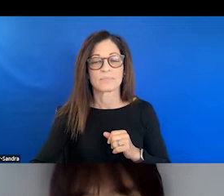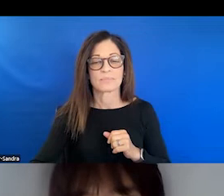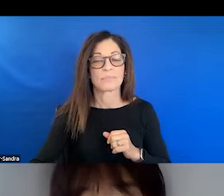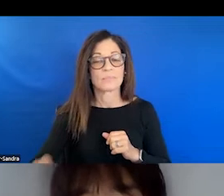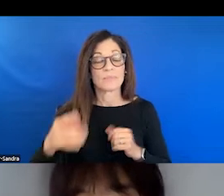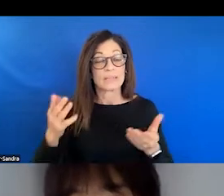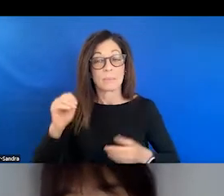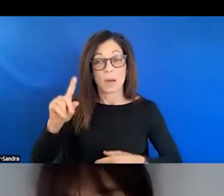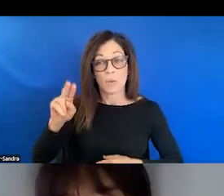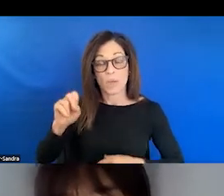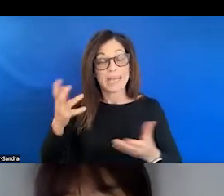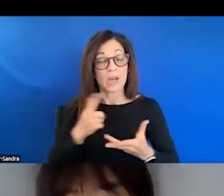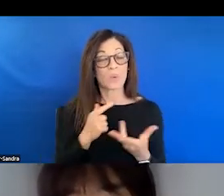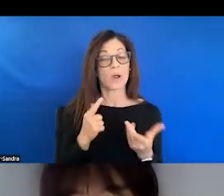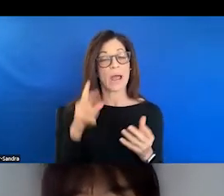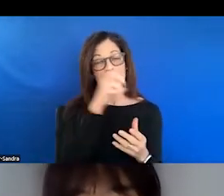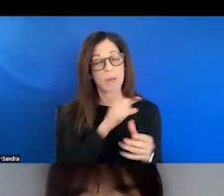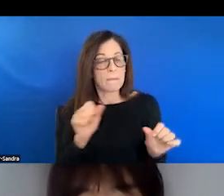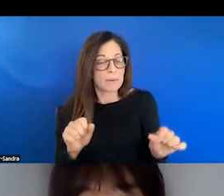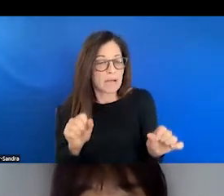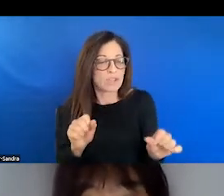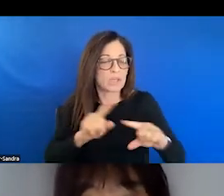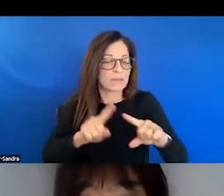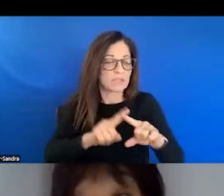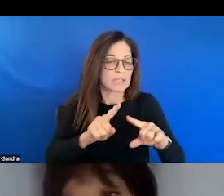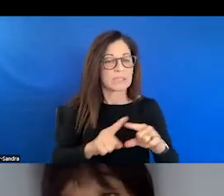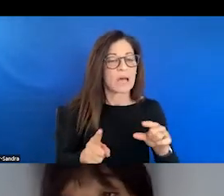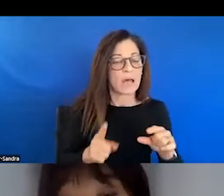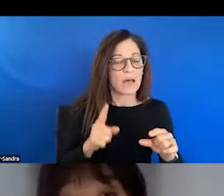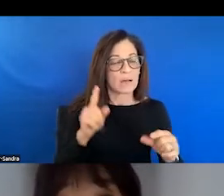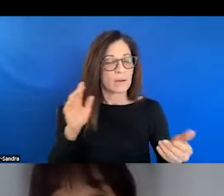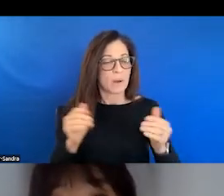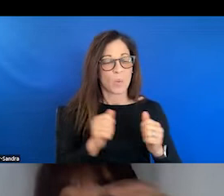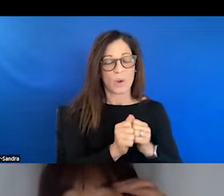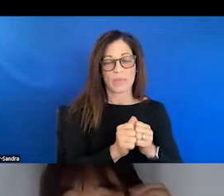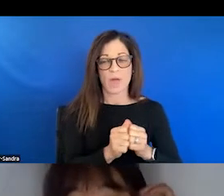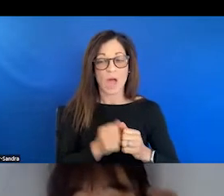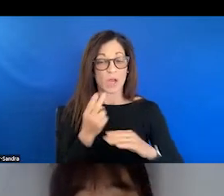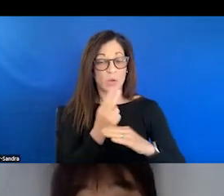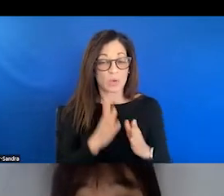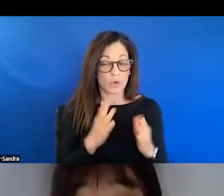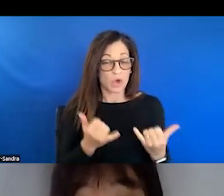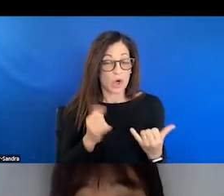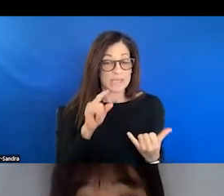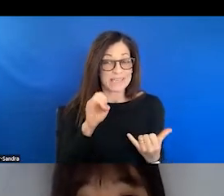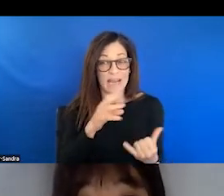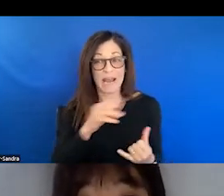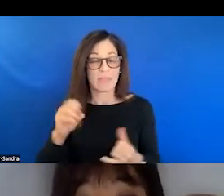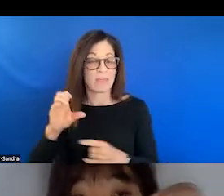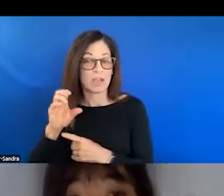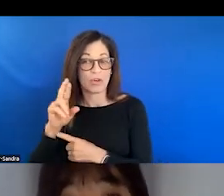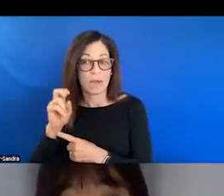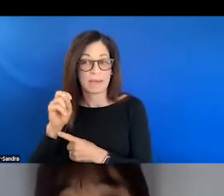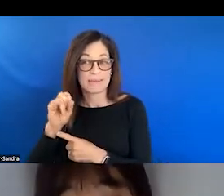estimating the potential differences in utilization between a user's current state and the crisis now model. So